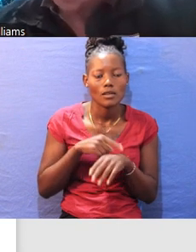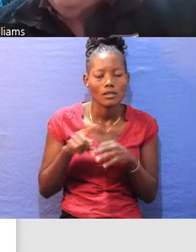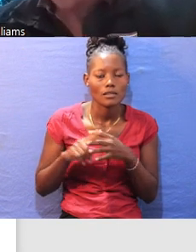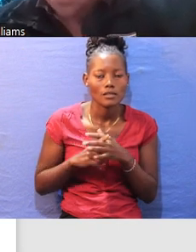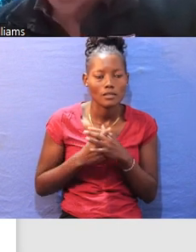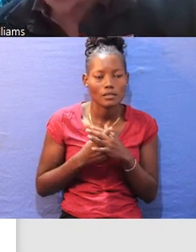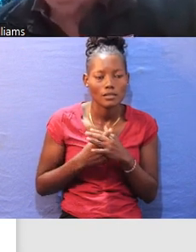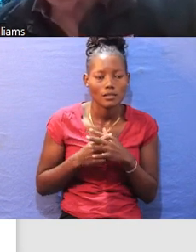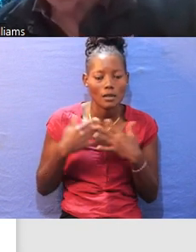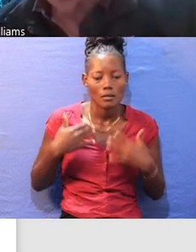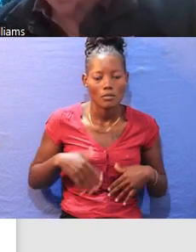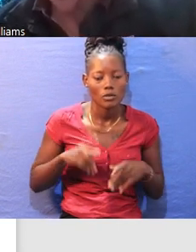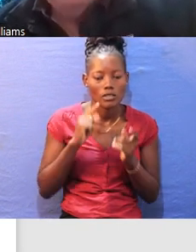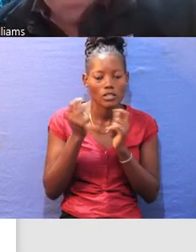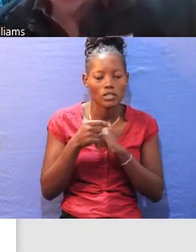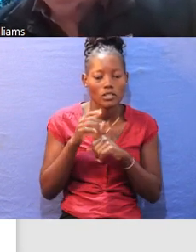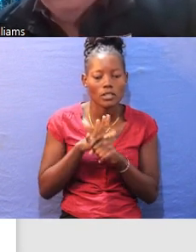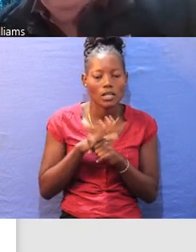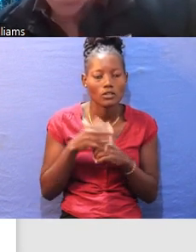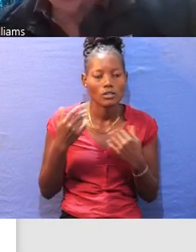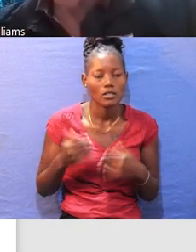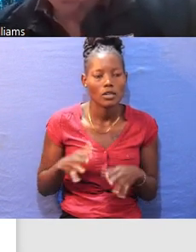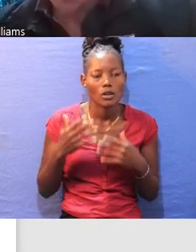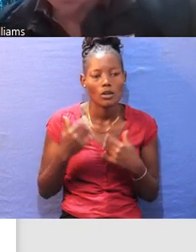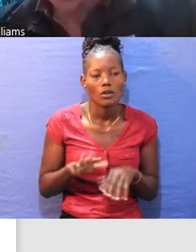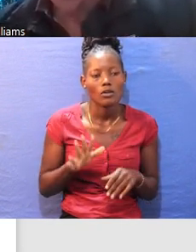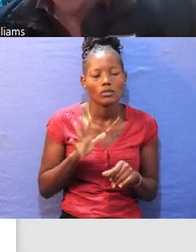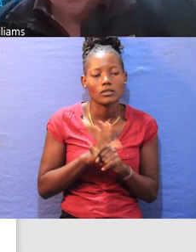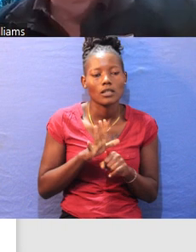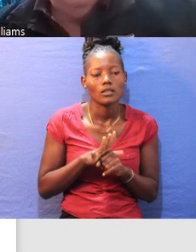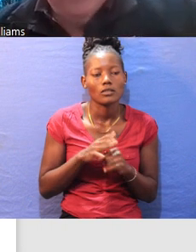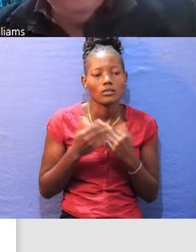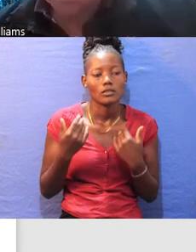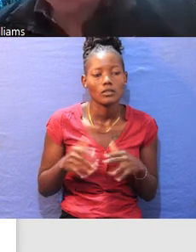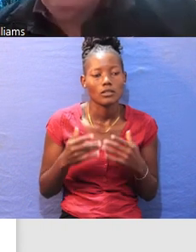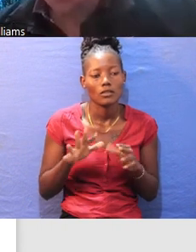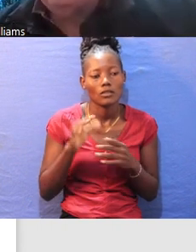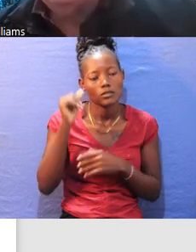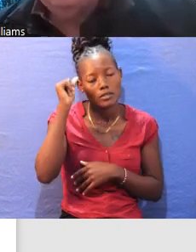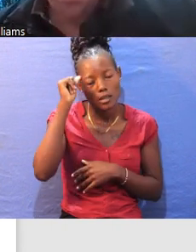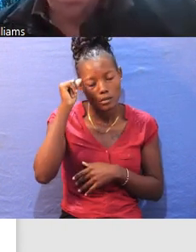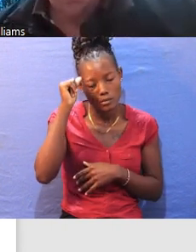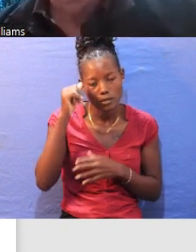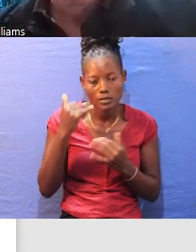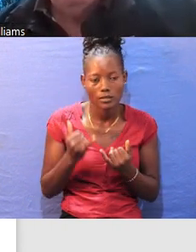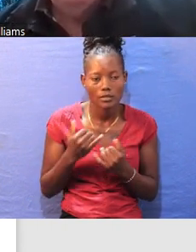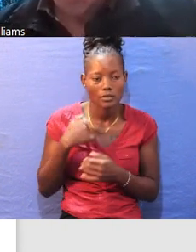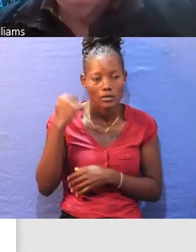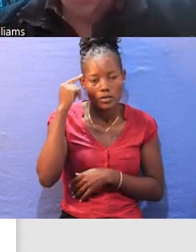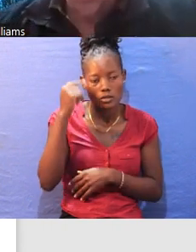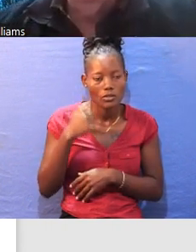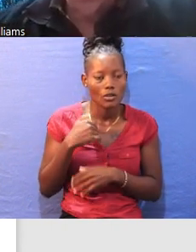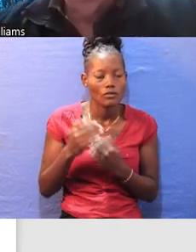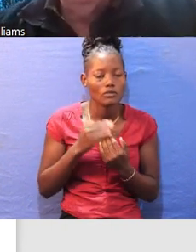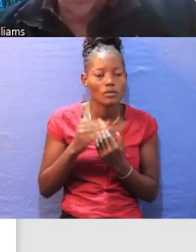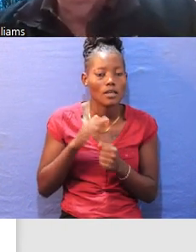much, he lost some quickness. He really did. He lost some ability. So I think you have to be really careful